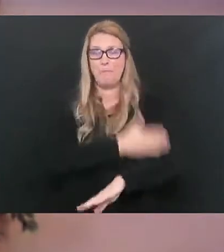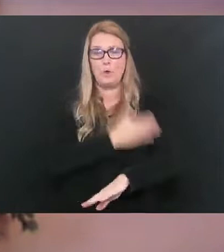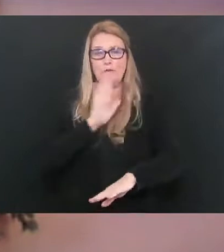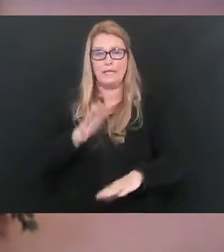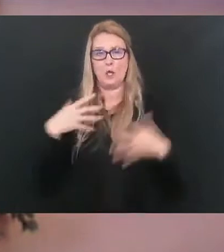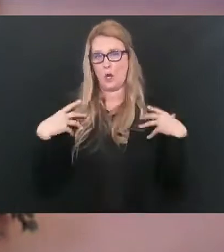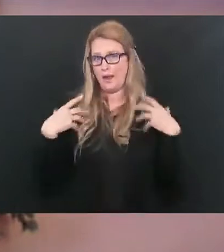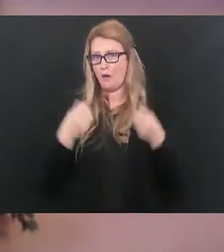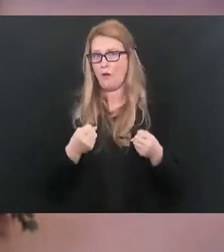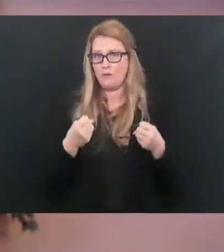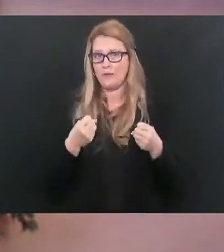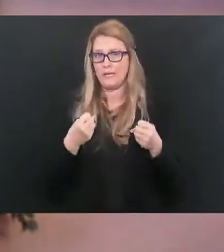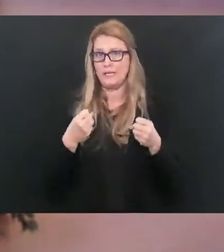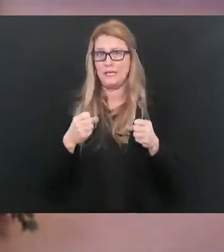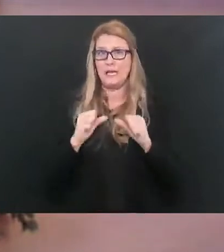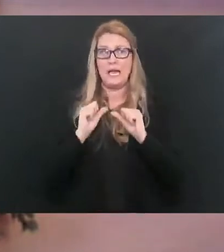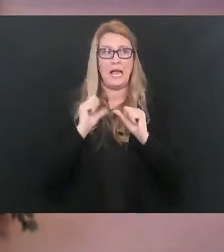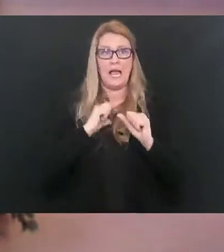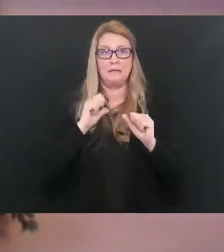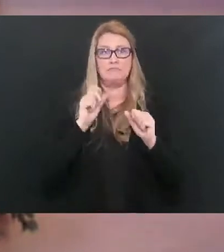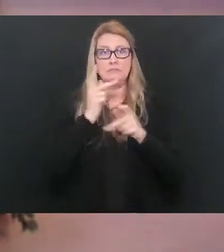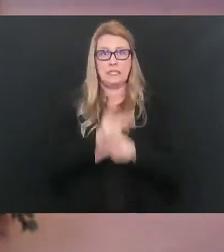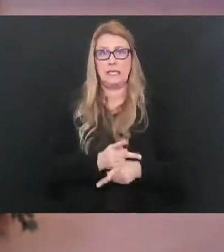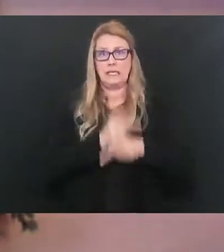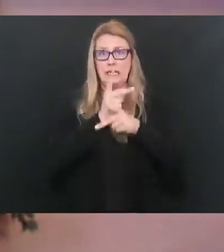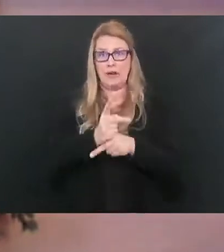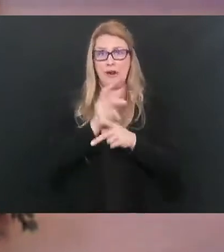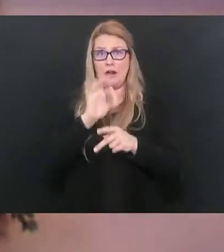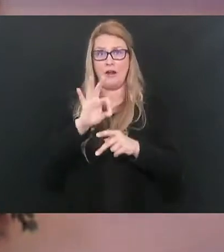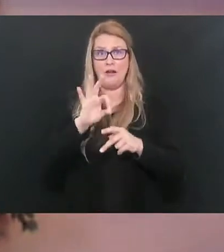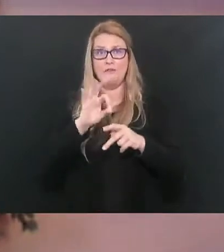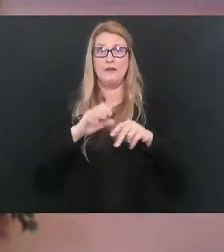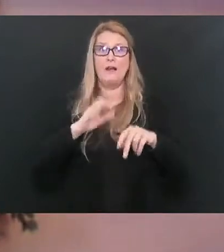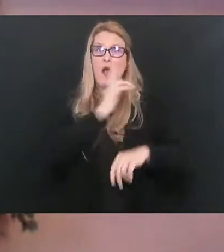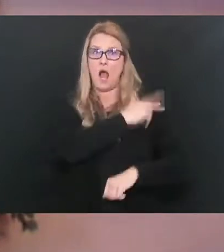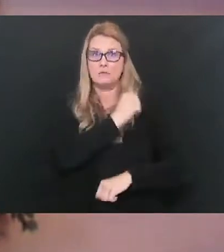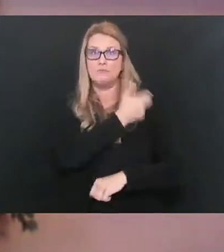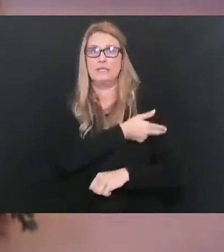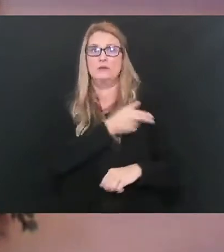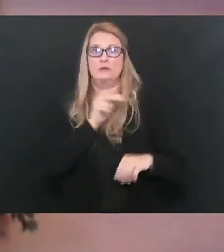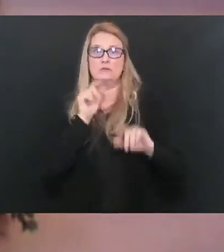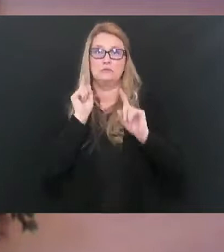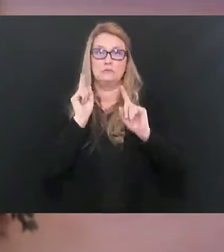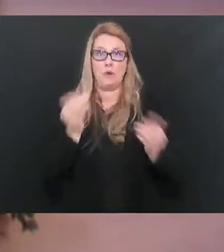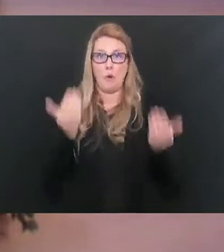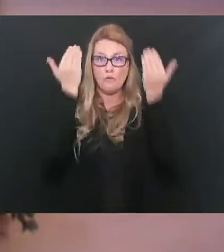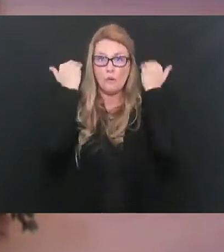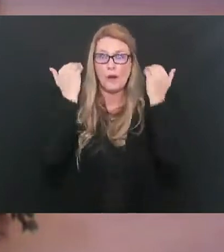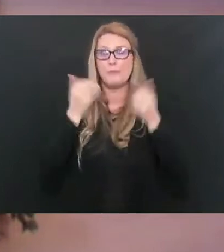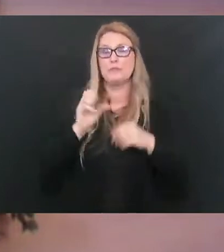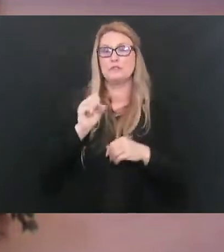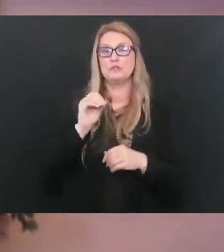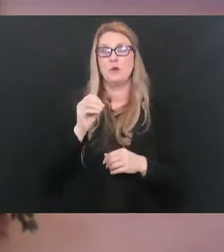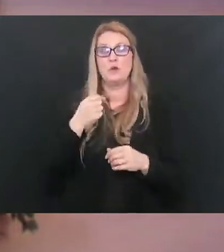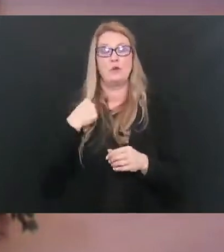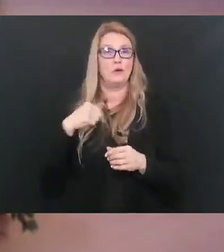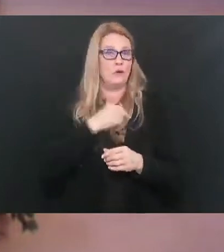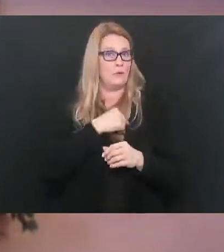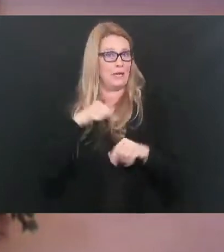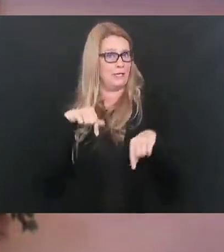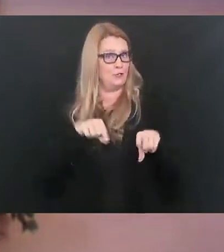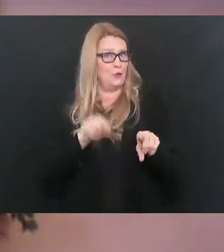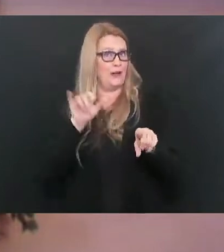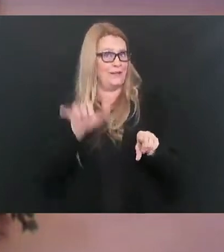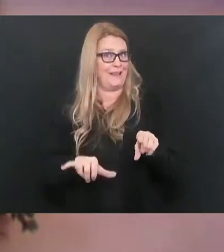and maintaining the capacity in our hospitals. And the way that we did that, as we've talked about many times during these